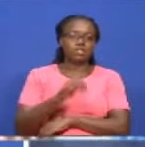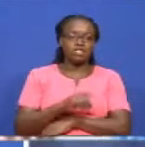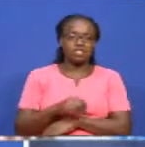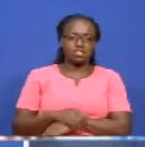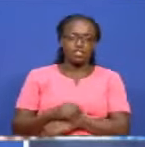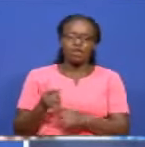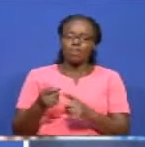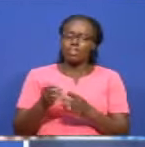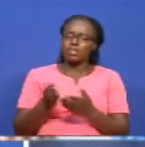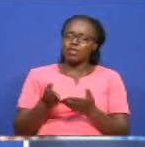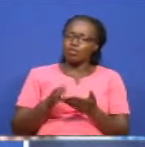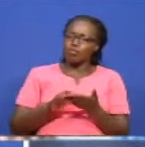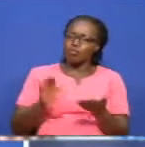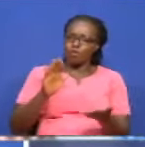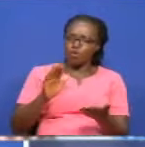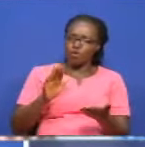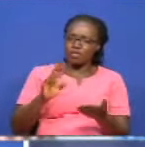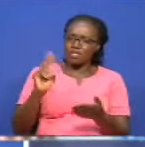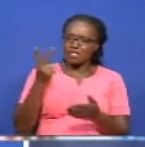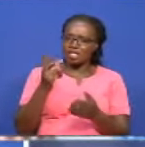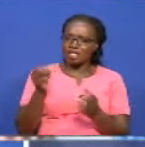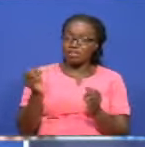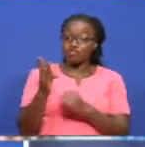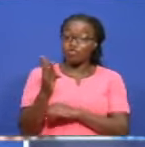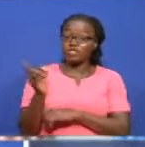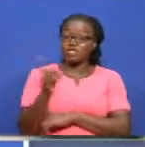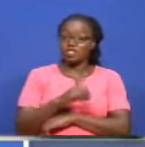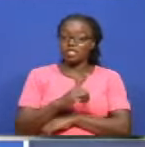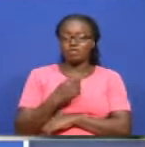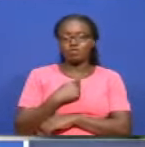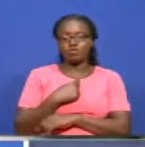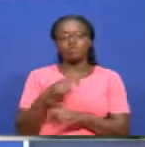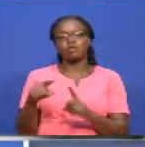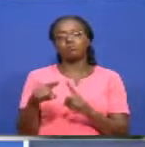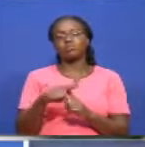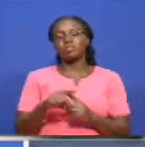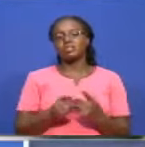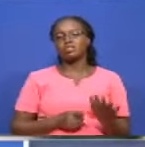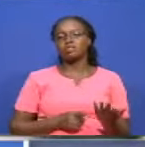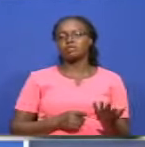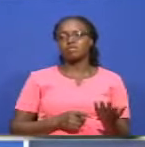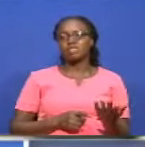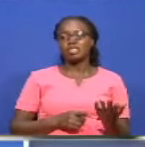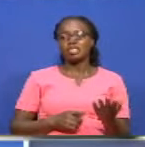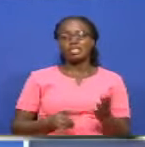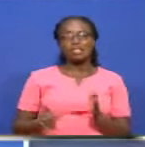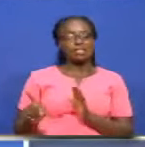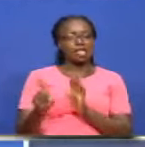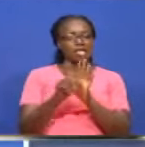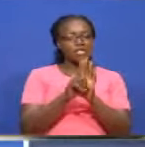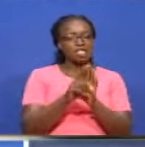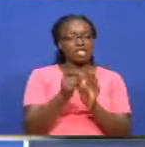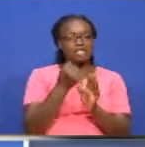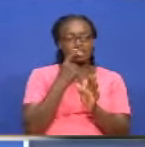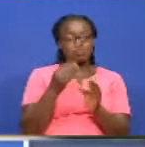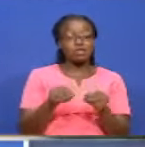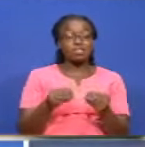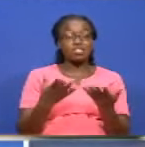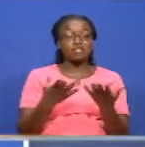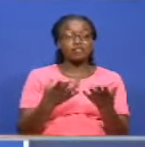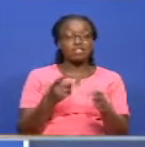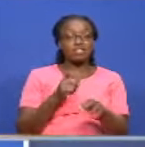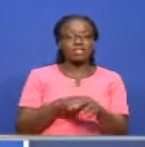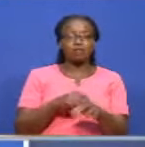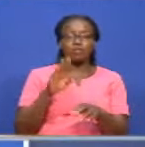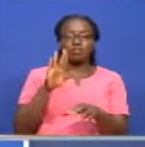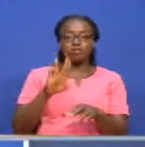zile more, the second 14 days, ndo mimi nikapatikana positive. The isolation and treatment offered during his